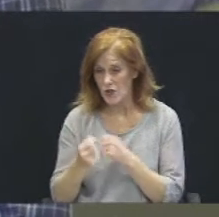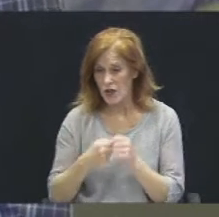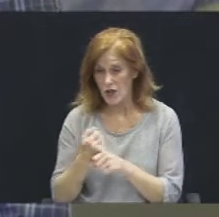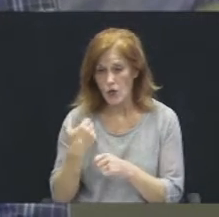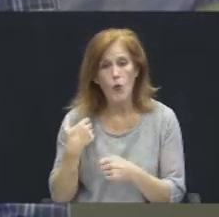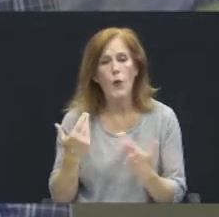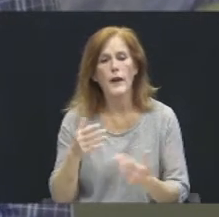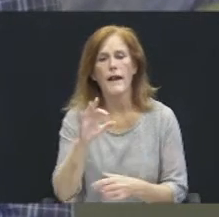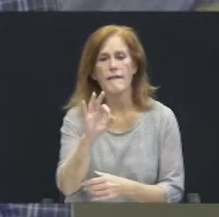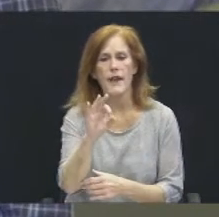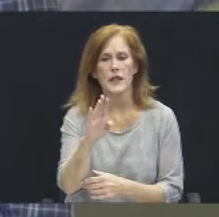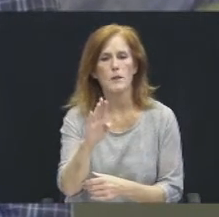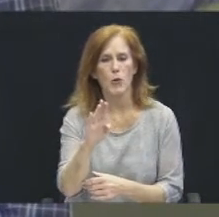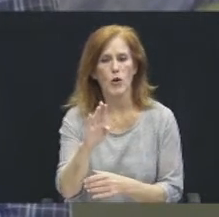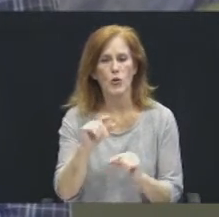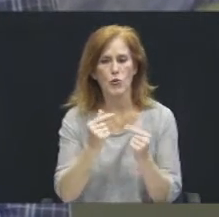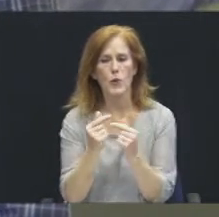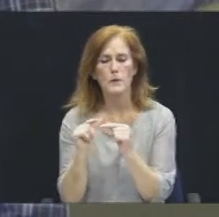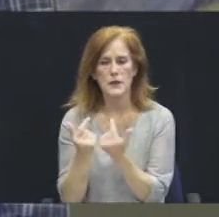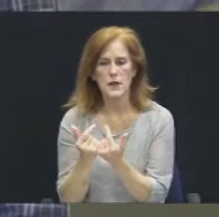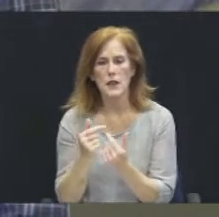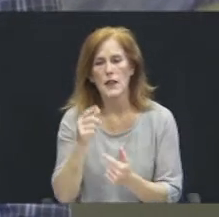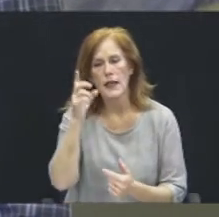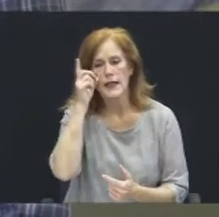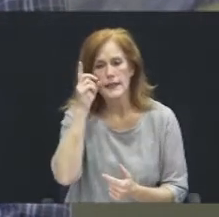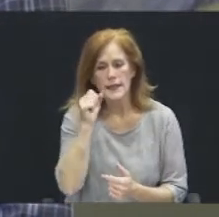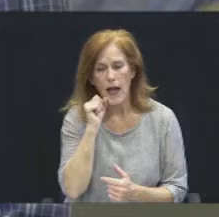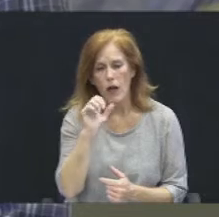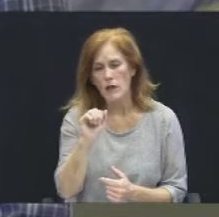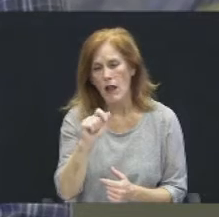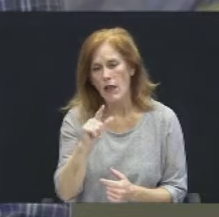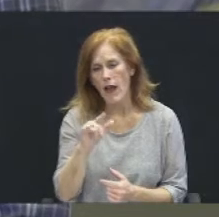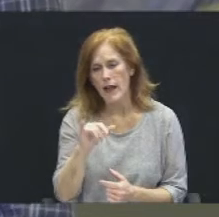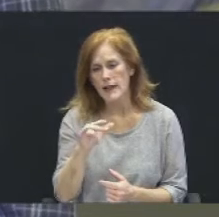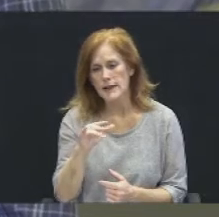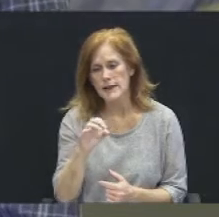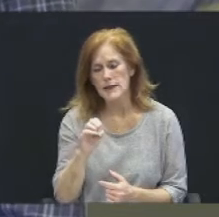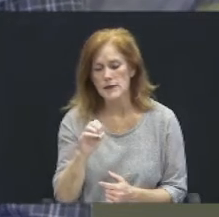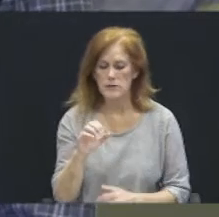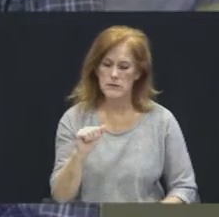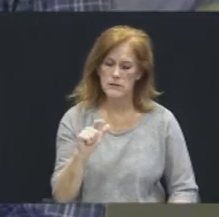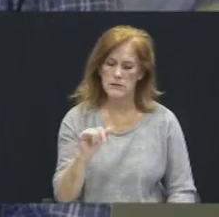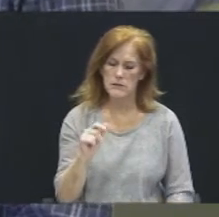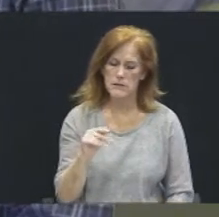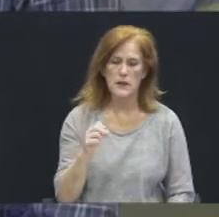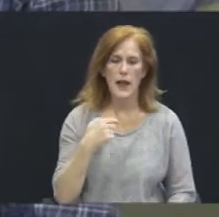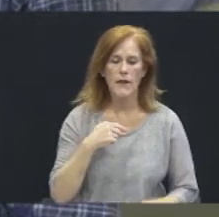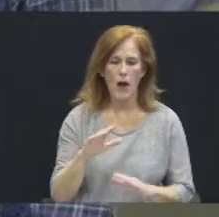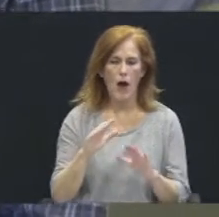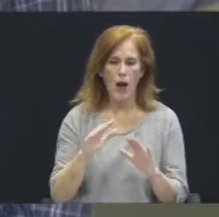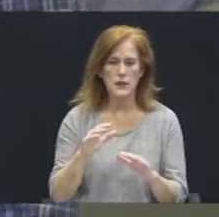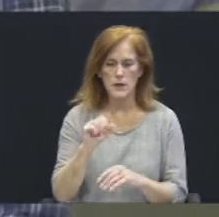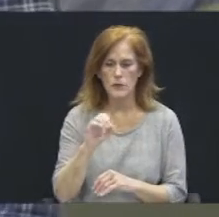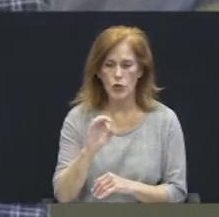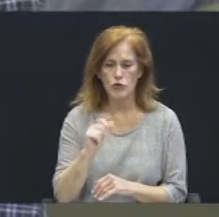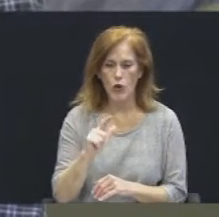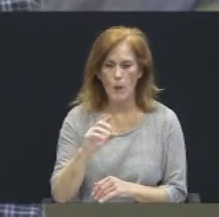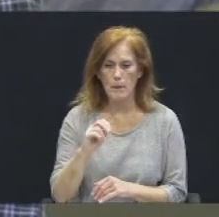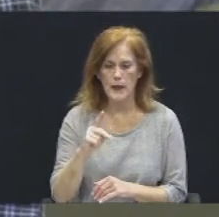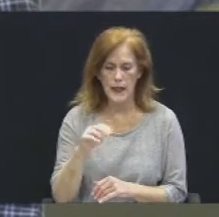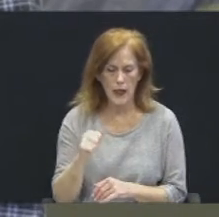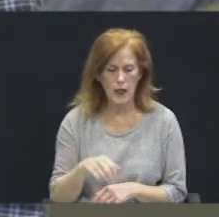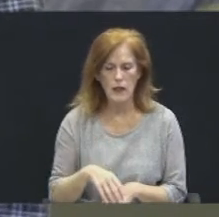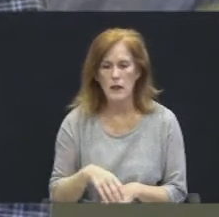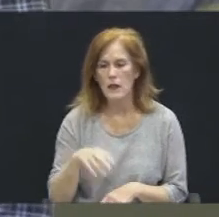groups. You know, Down Syndrome Alliance has a fantastic social media footprint.